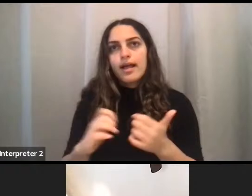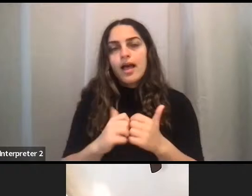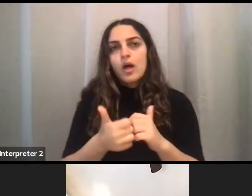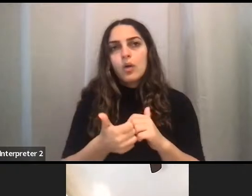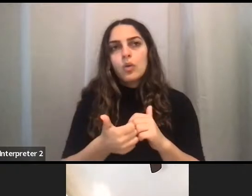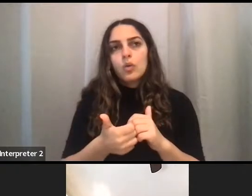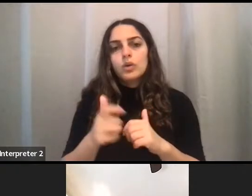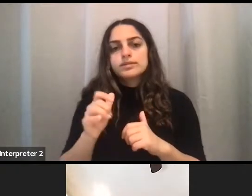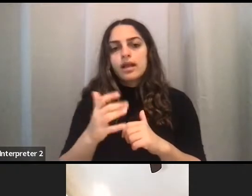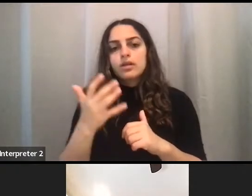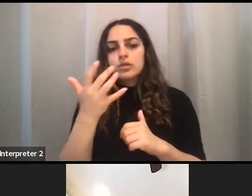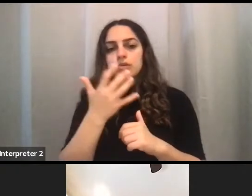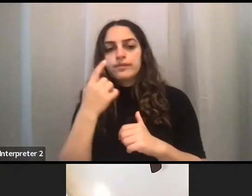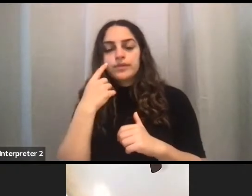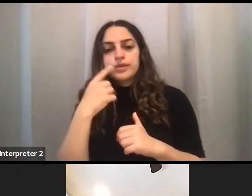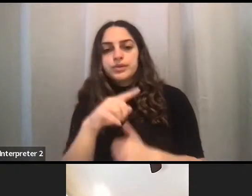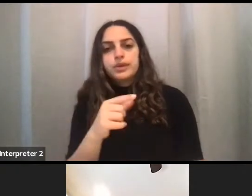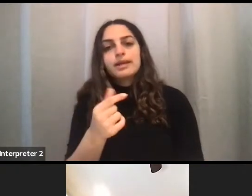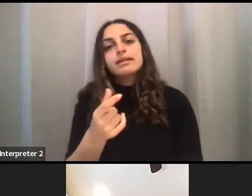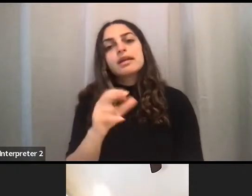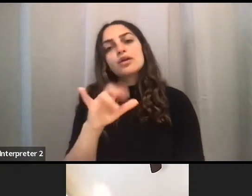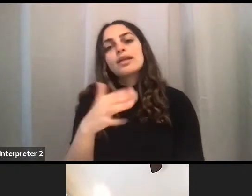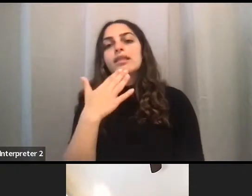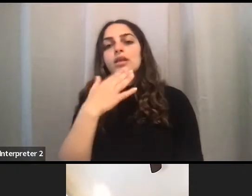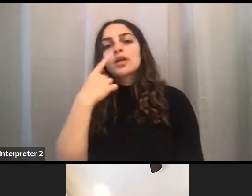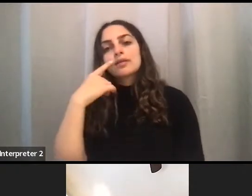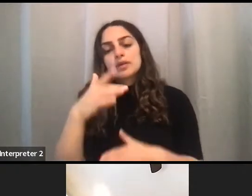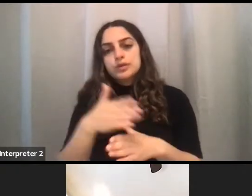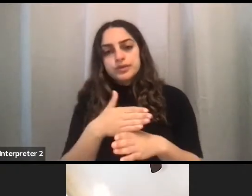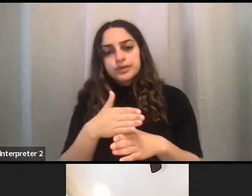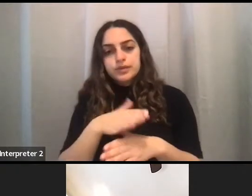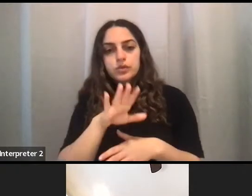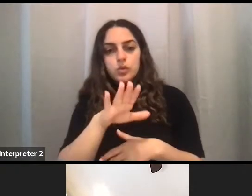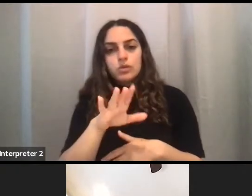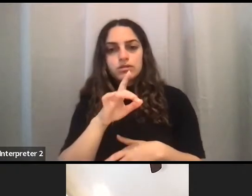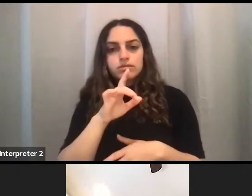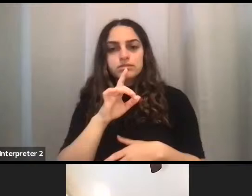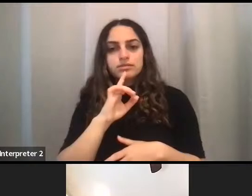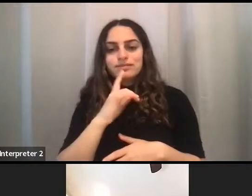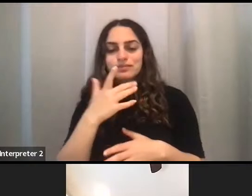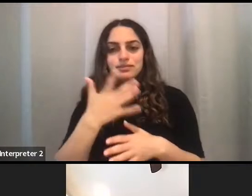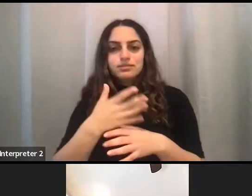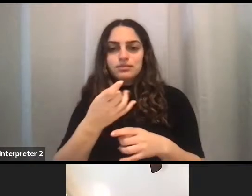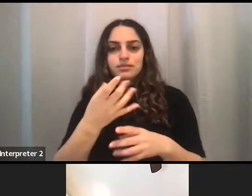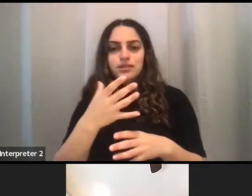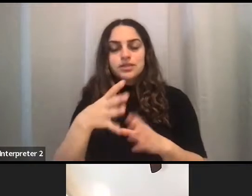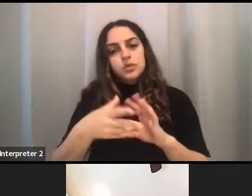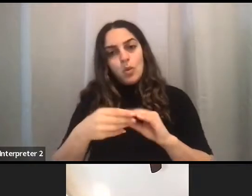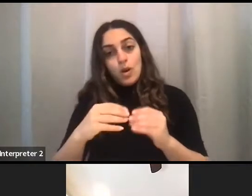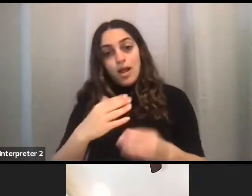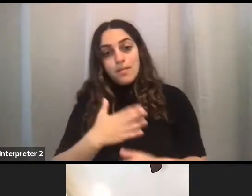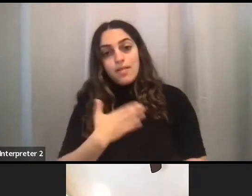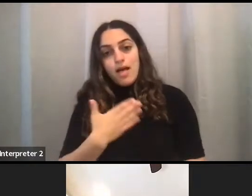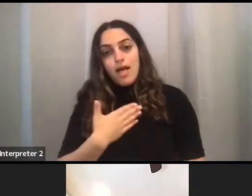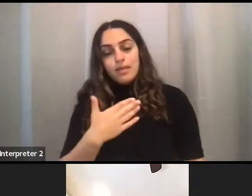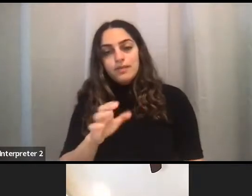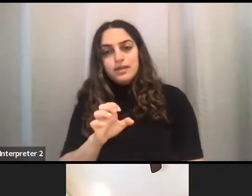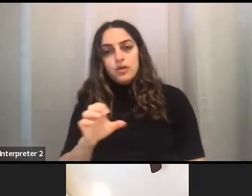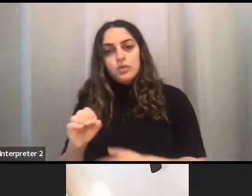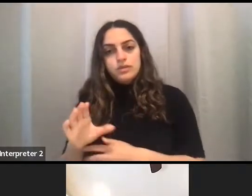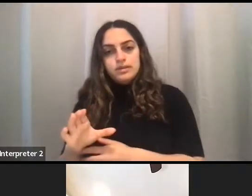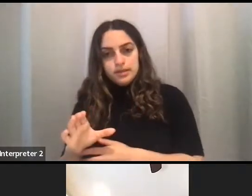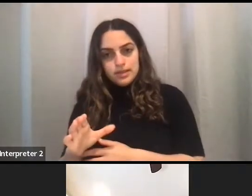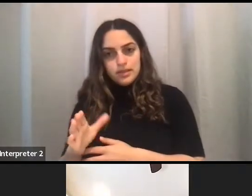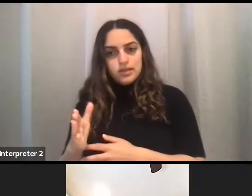look to you and and gary thank you for sharing your very disturbing story i'm glad that eesc um was